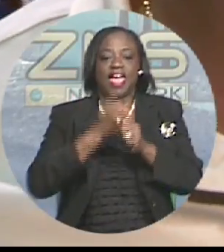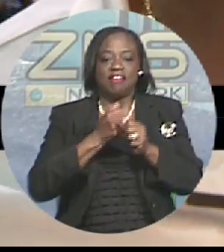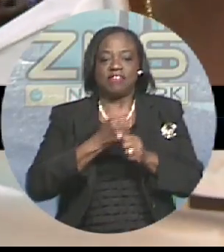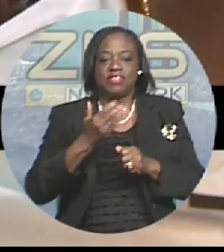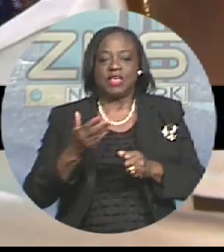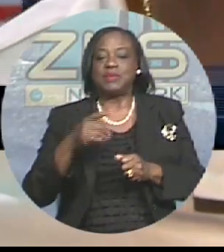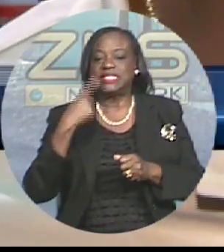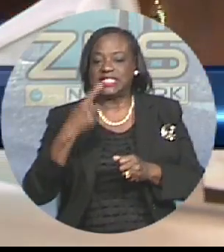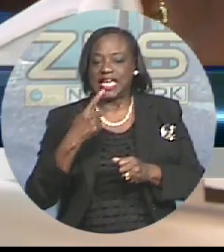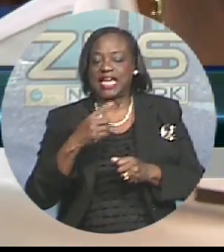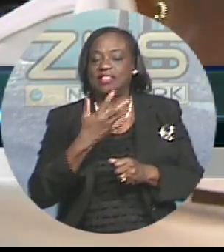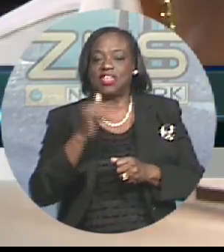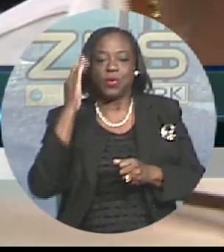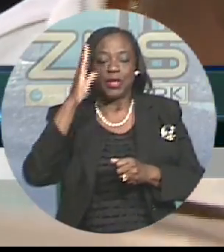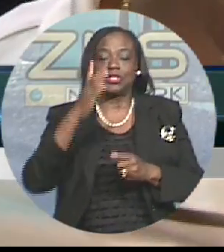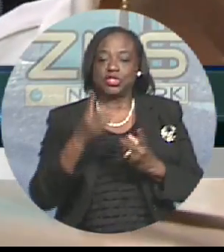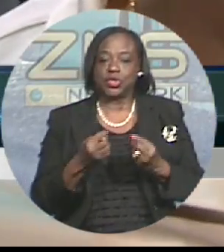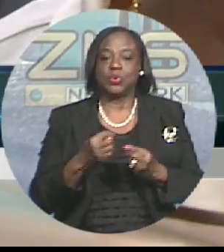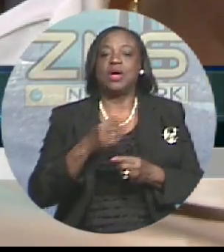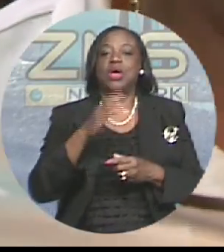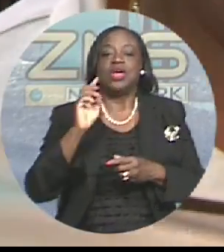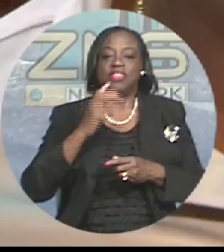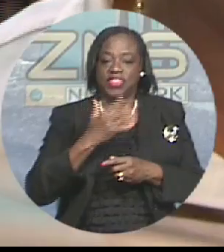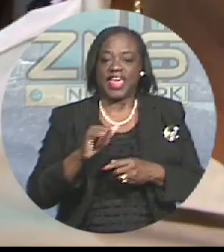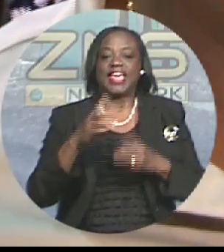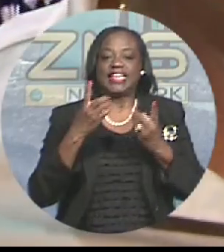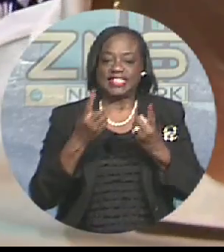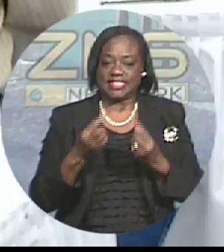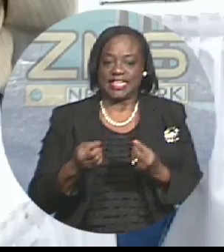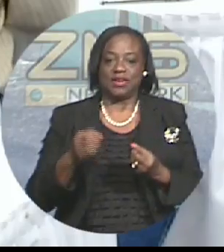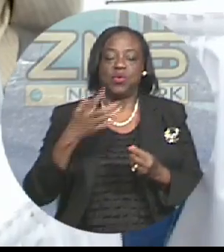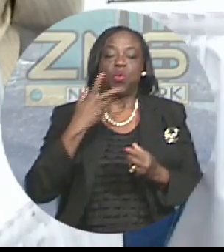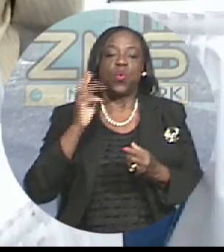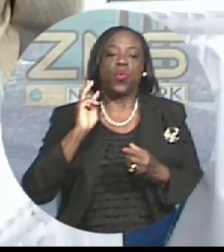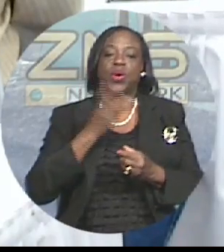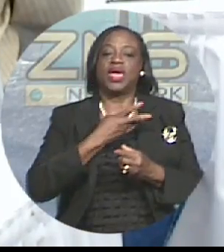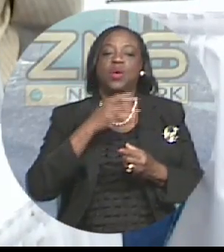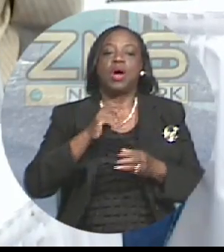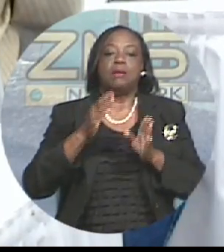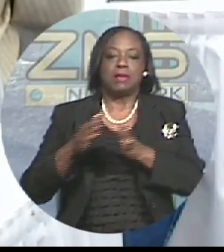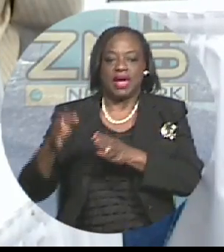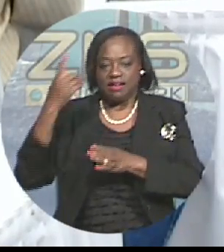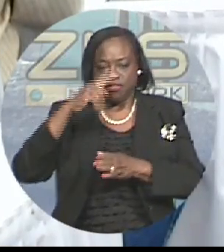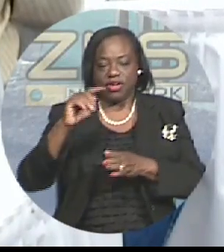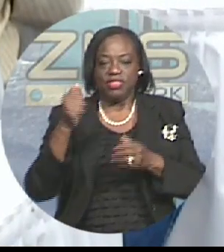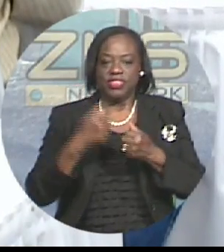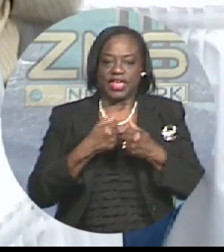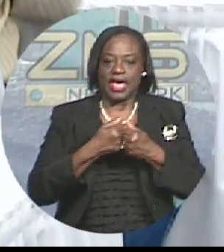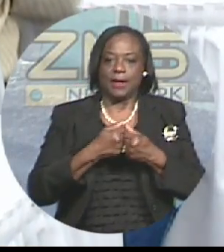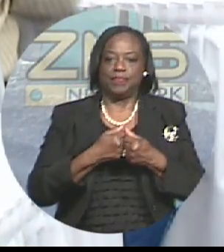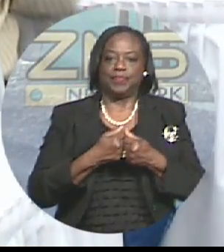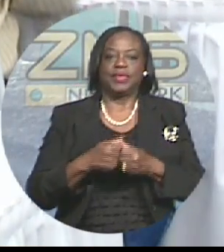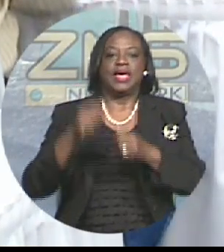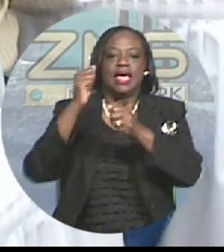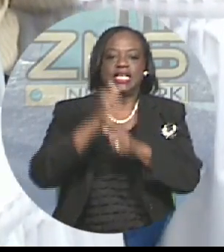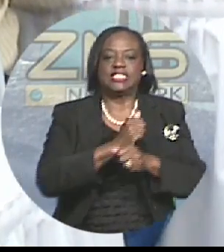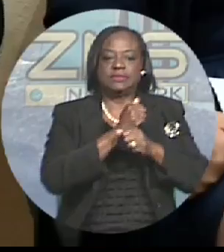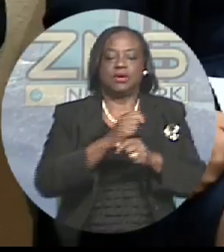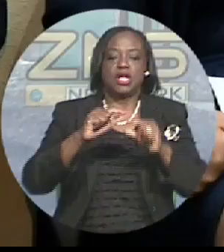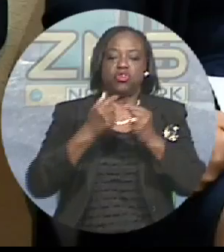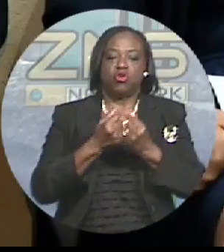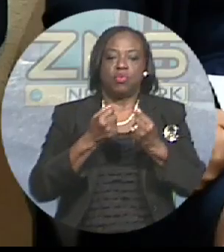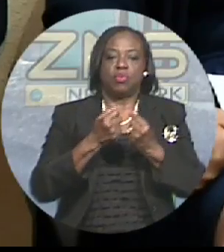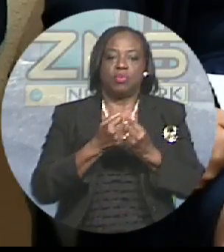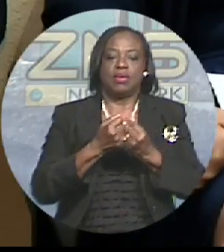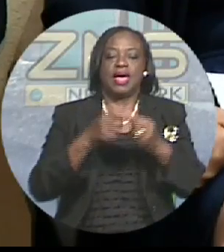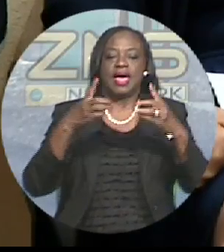do. We were prepared for this game, very well prepared for this game. We just didn't execute. Local sporting organizations attending a special conference this morning.